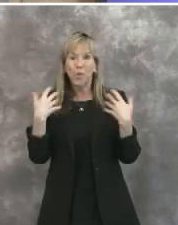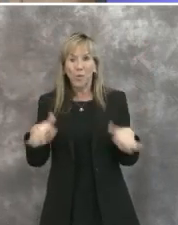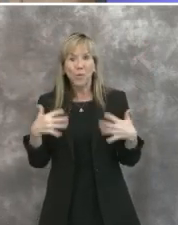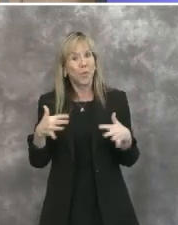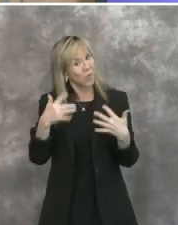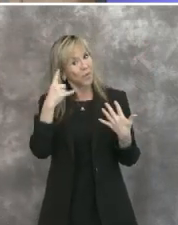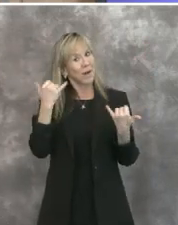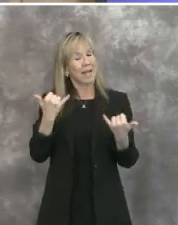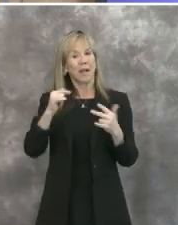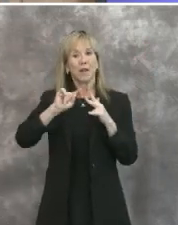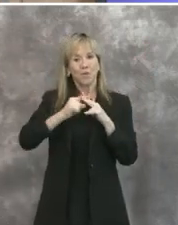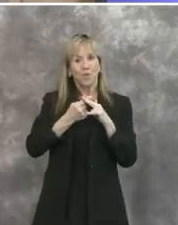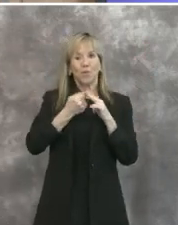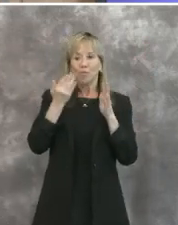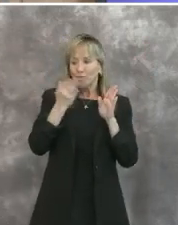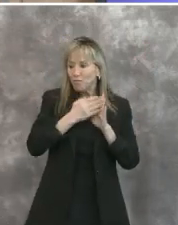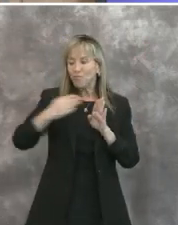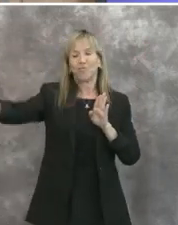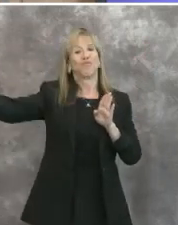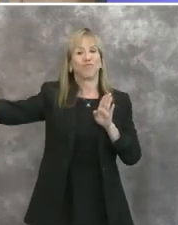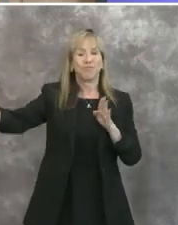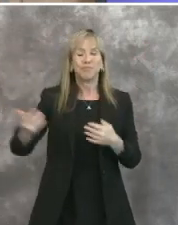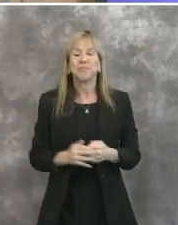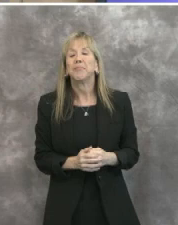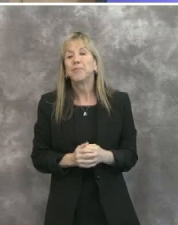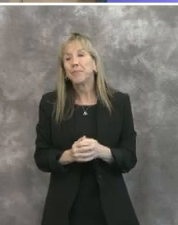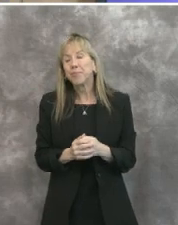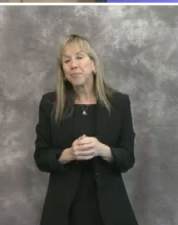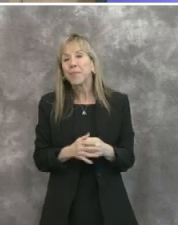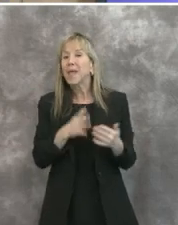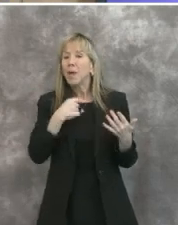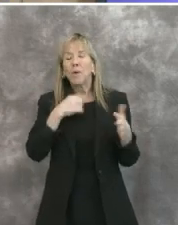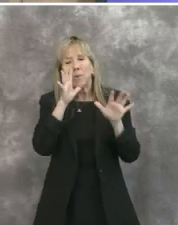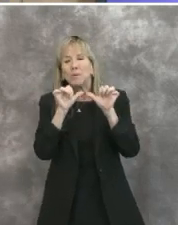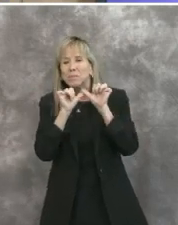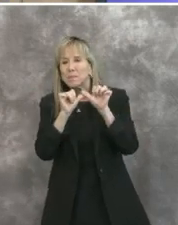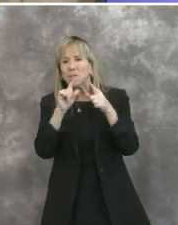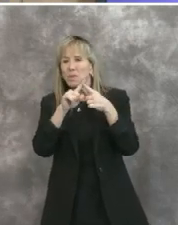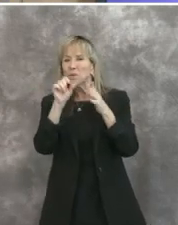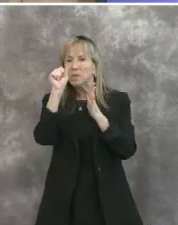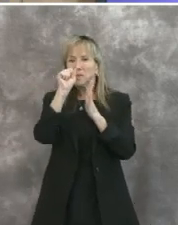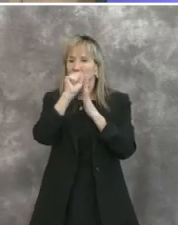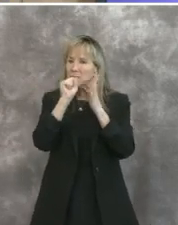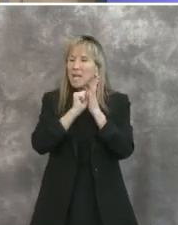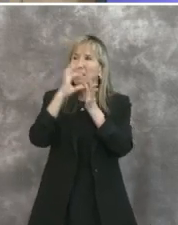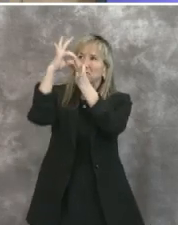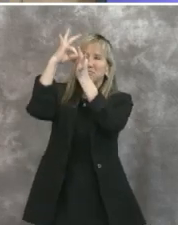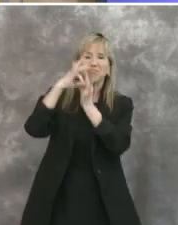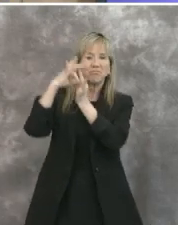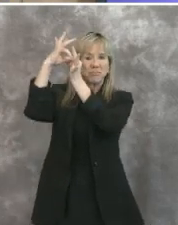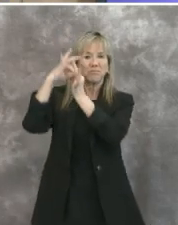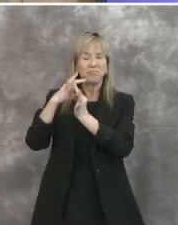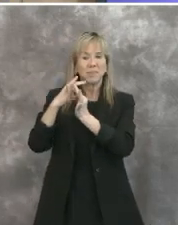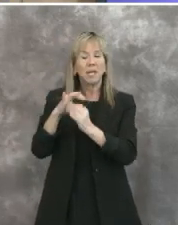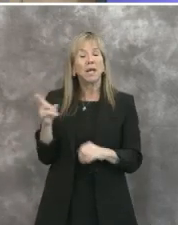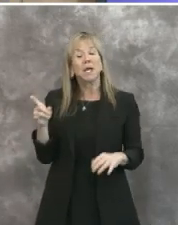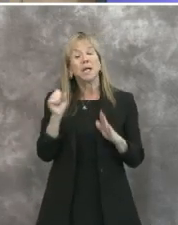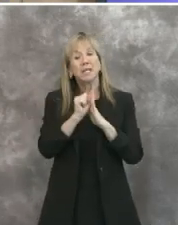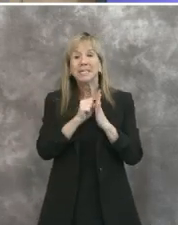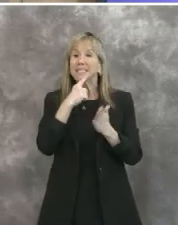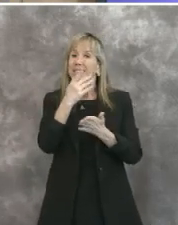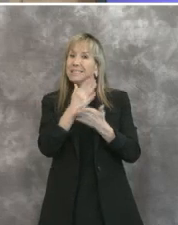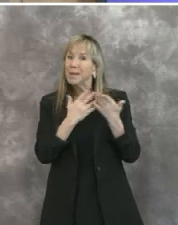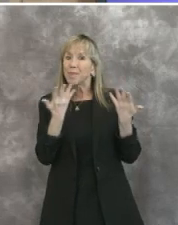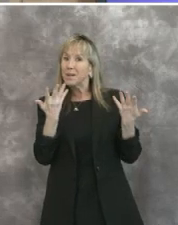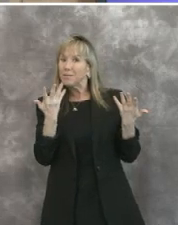into this new era that we are going to find ourselves in. And we will continue to work closely with the state. The governor also outlined county's possible